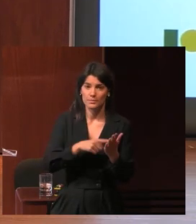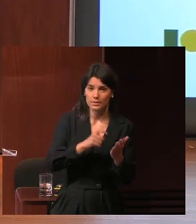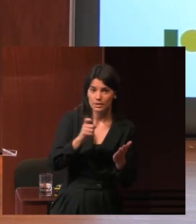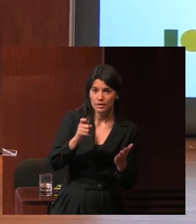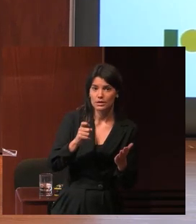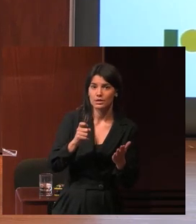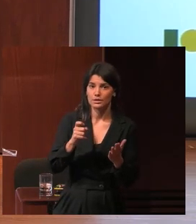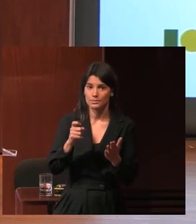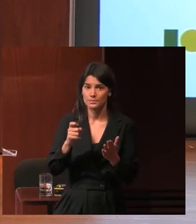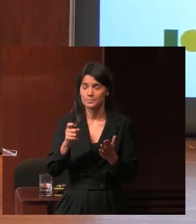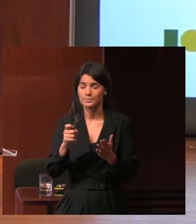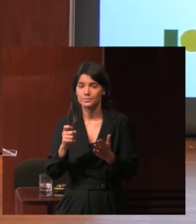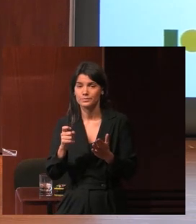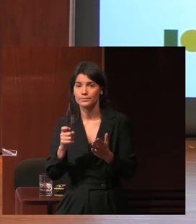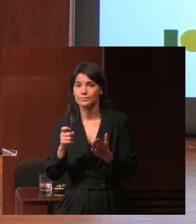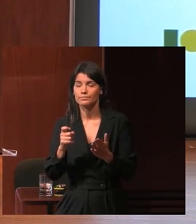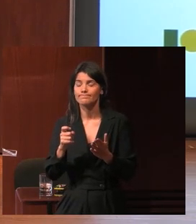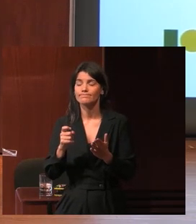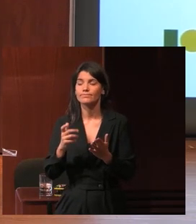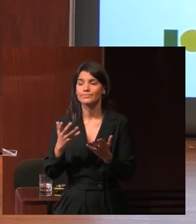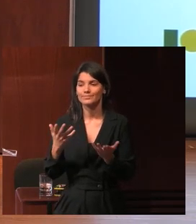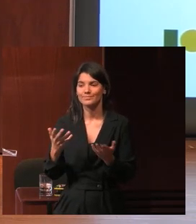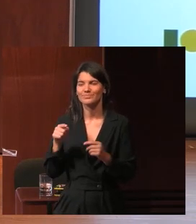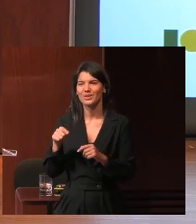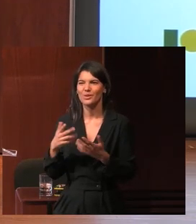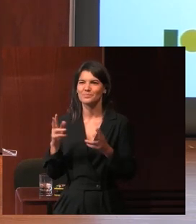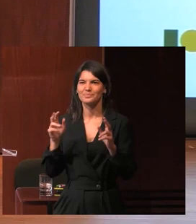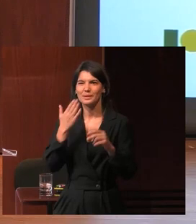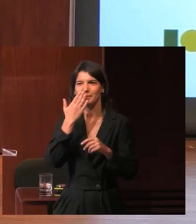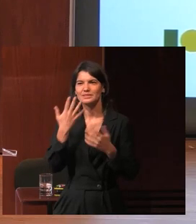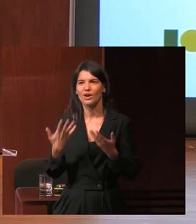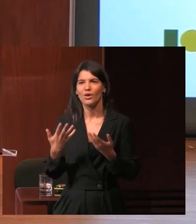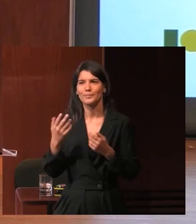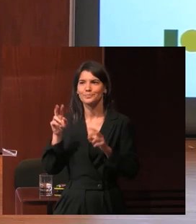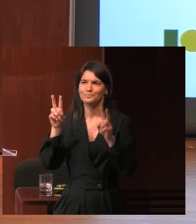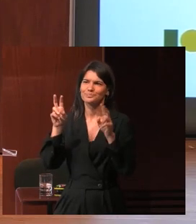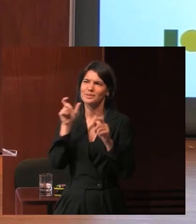the cancel culture against a certain kind of books.